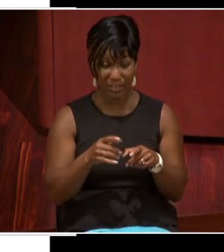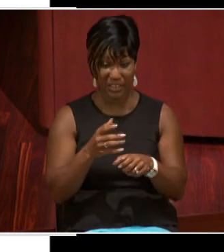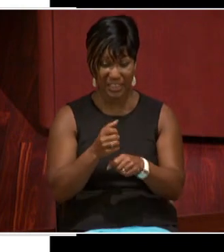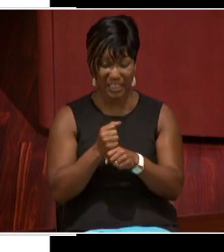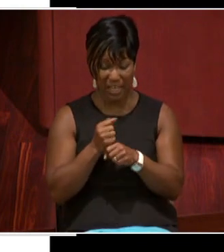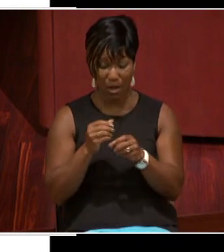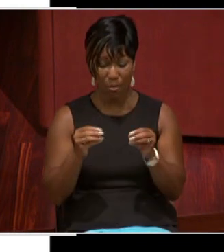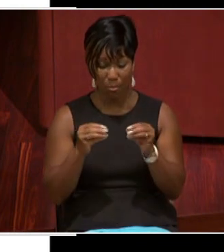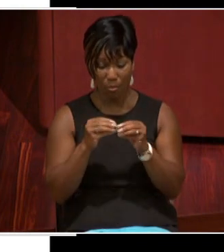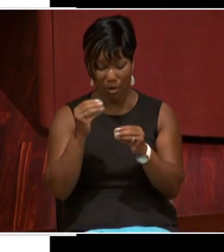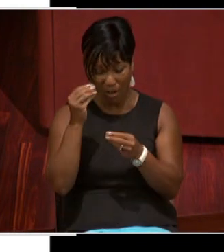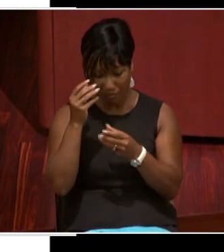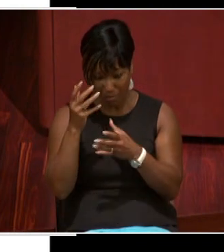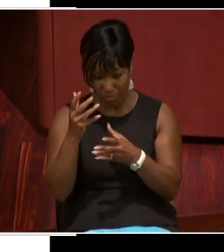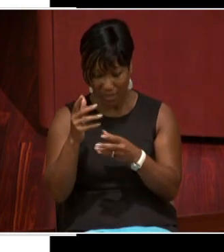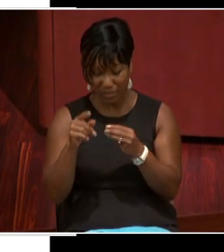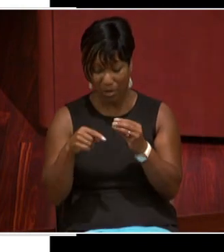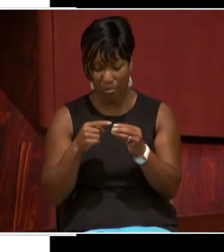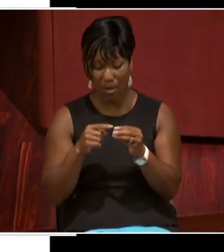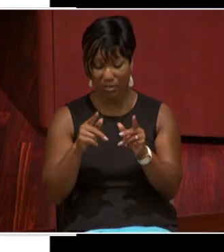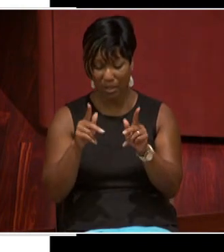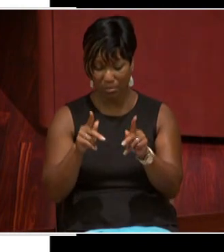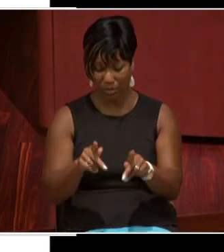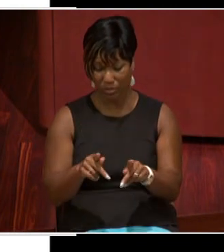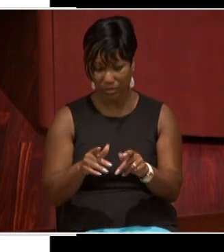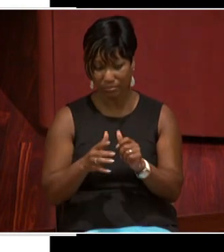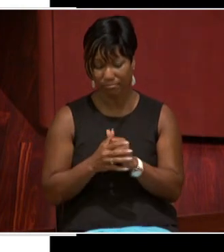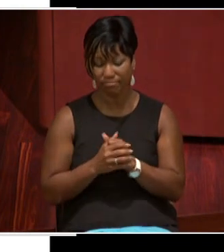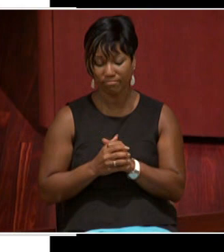information about the individual on that line.